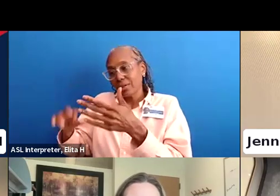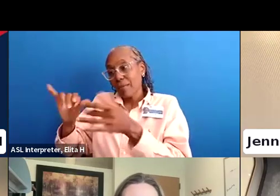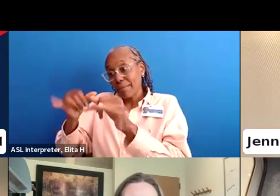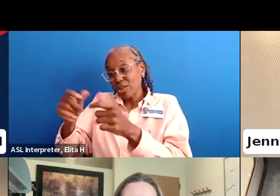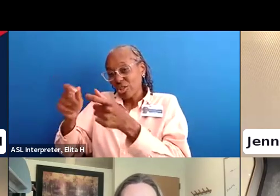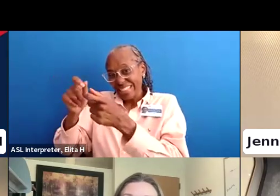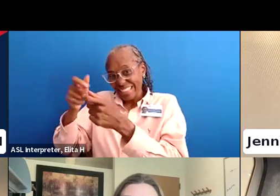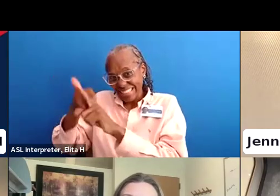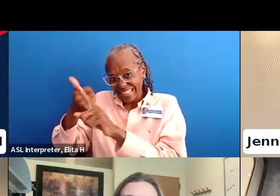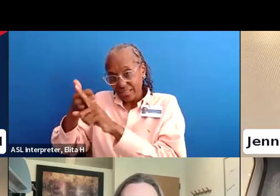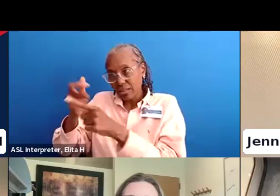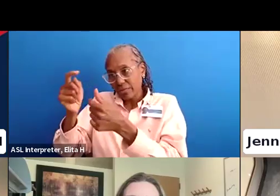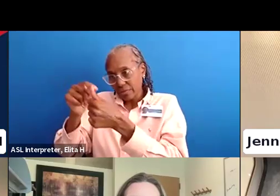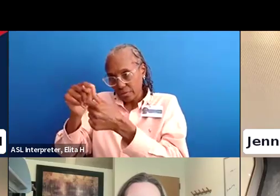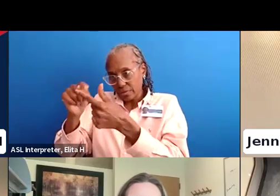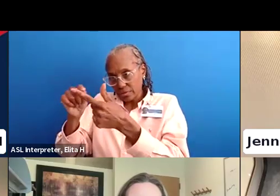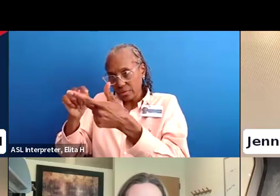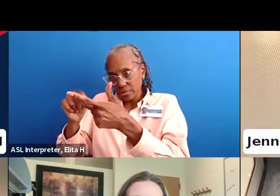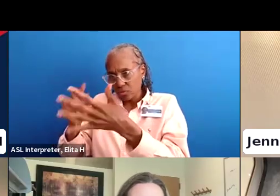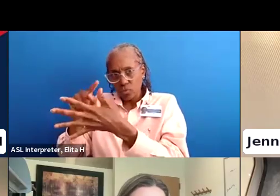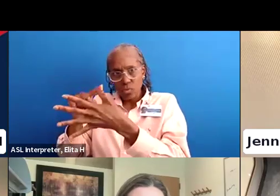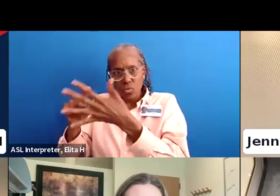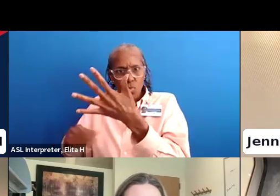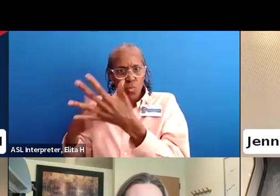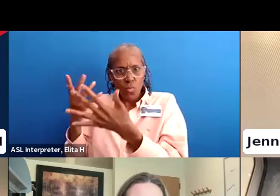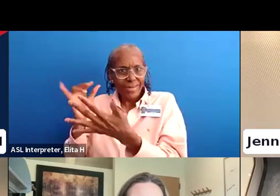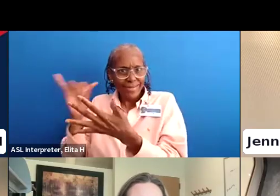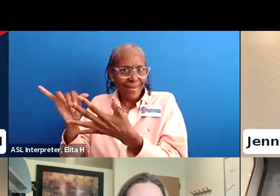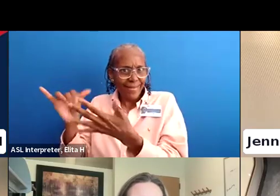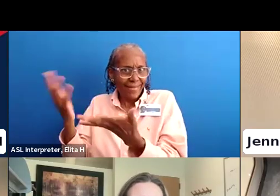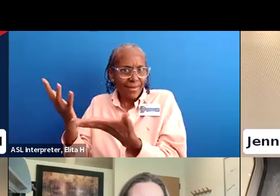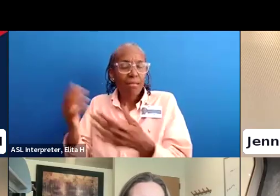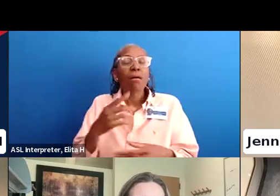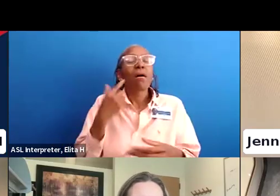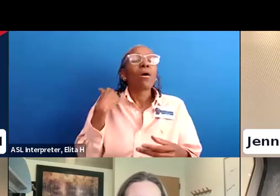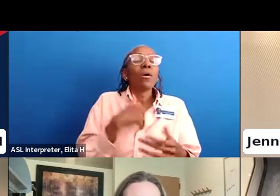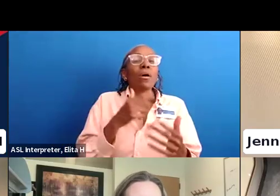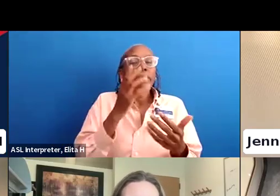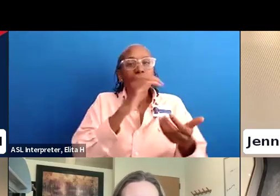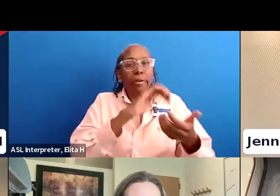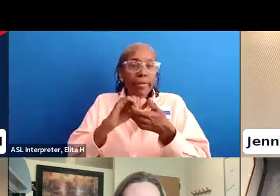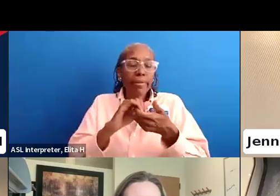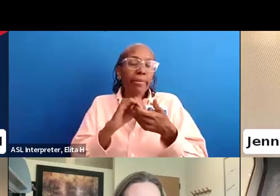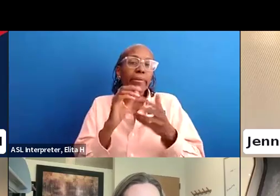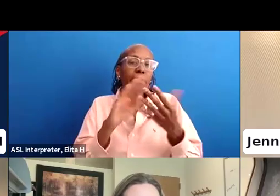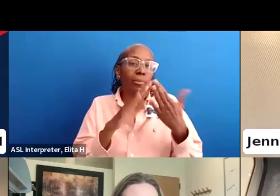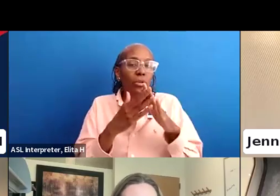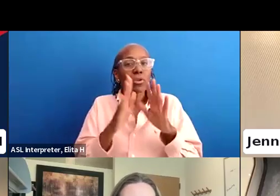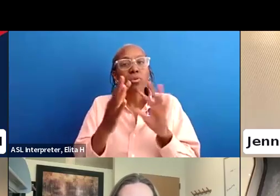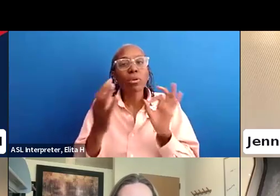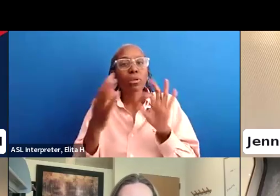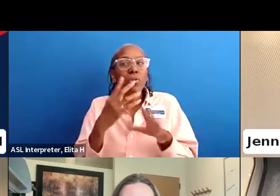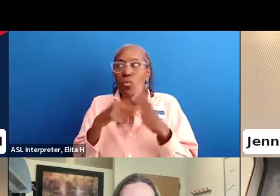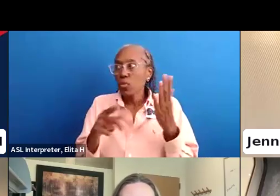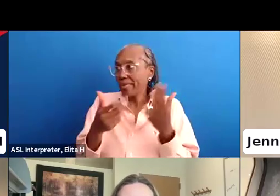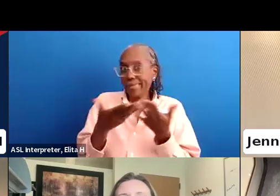everyone on the call who's interested to join this collaborative community and give your input on what are the kinds